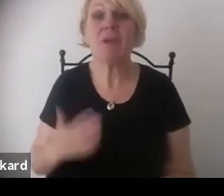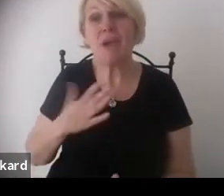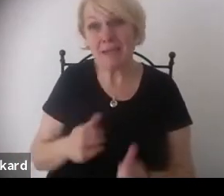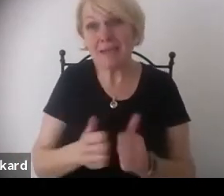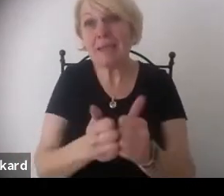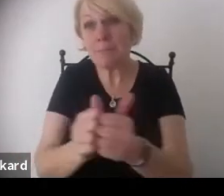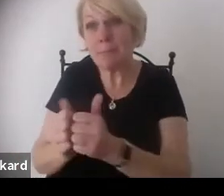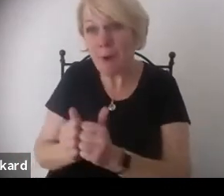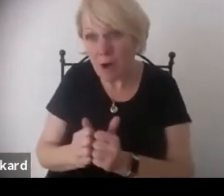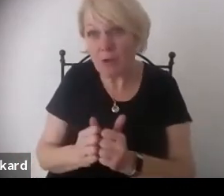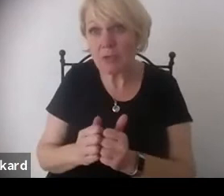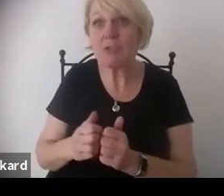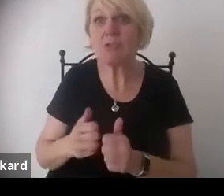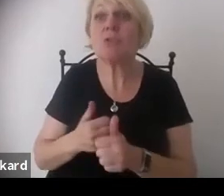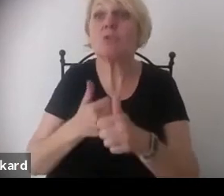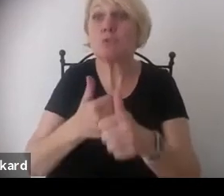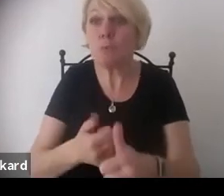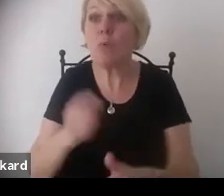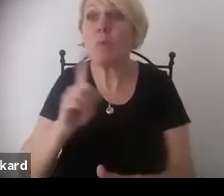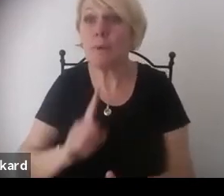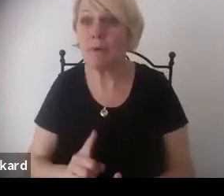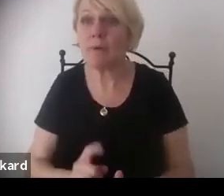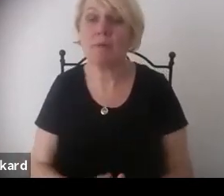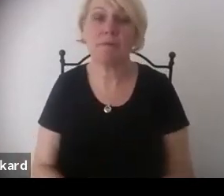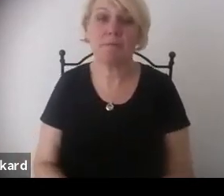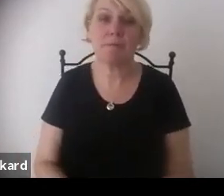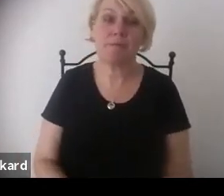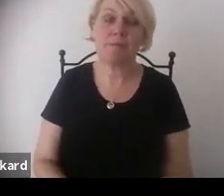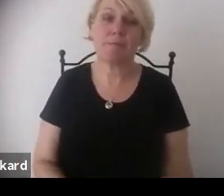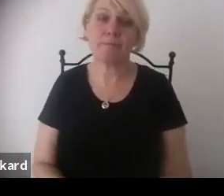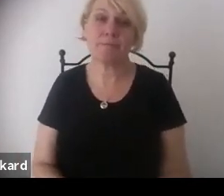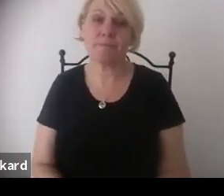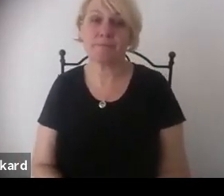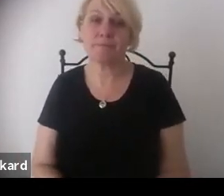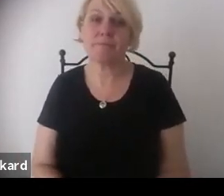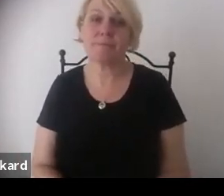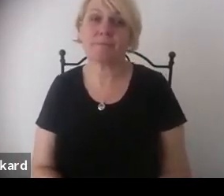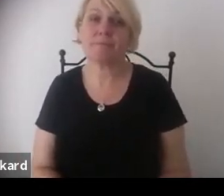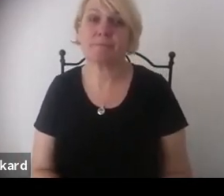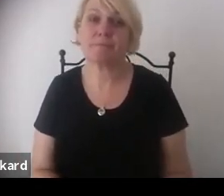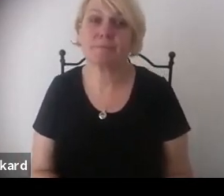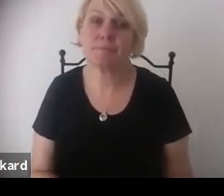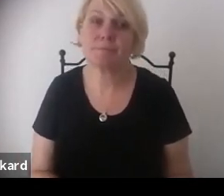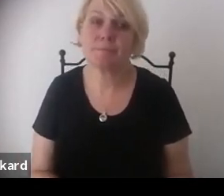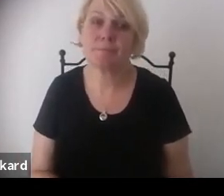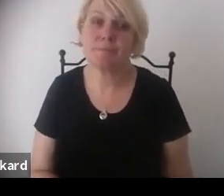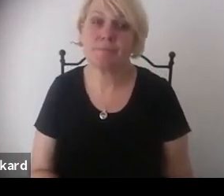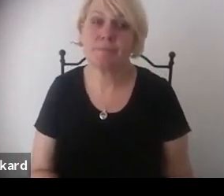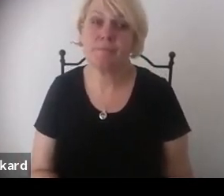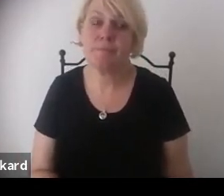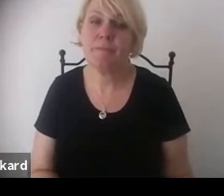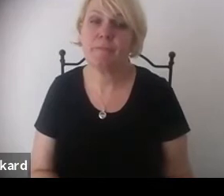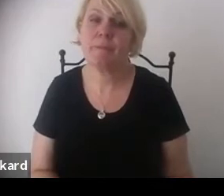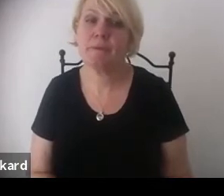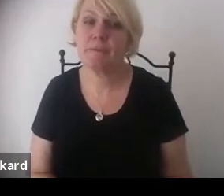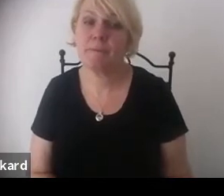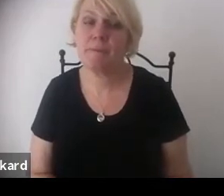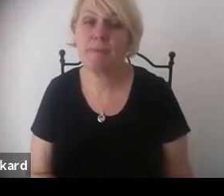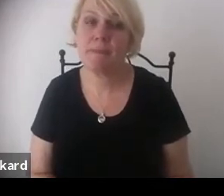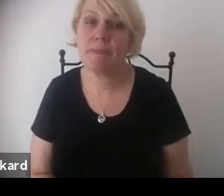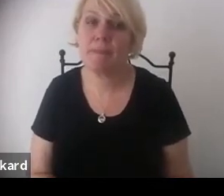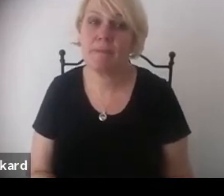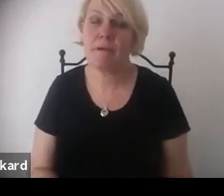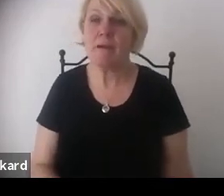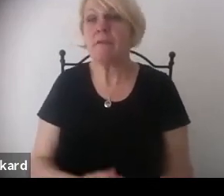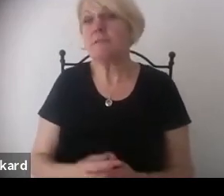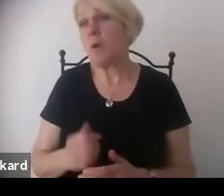it may not be the specialist clinical care that we're able to offer, which is most appropriate for them. It may be social